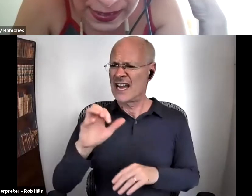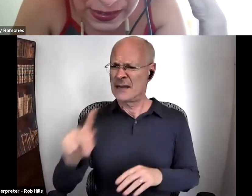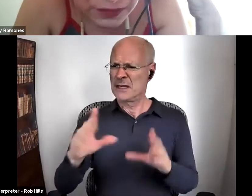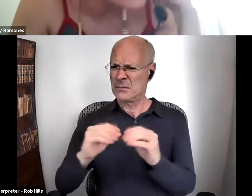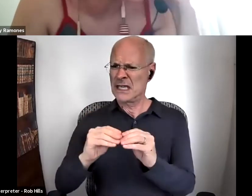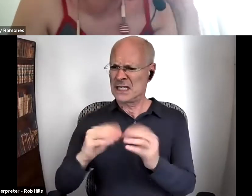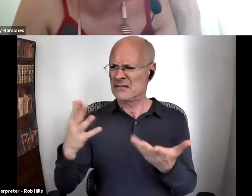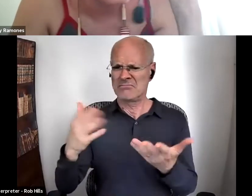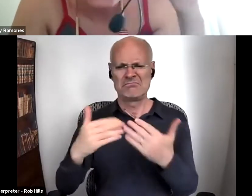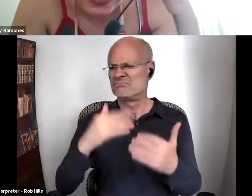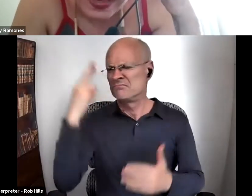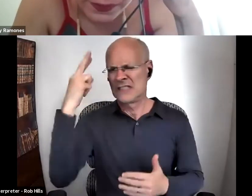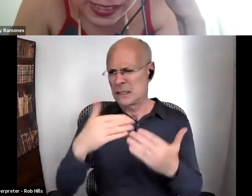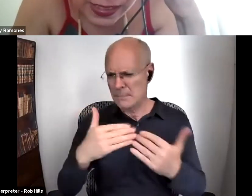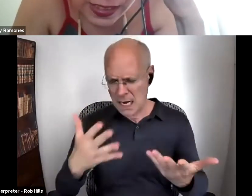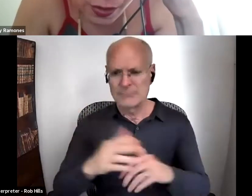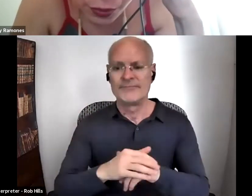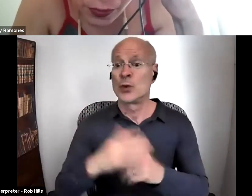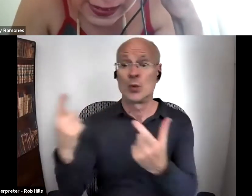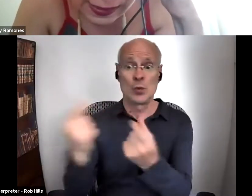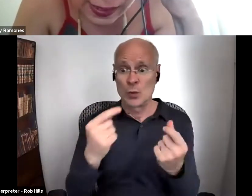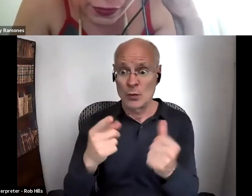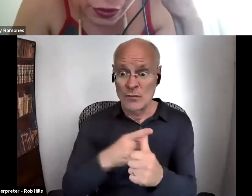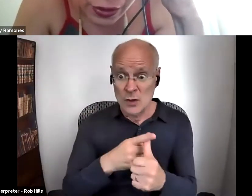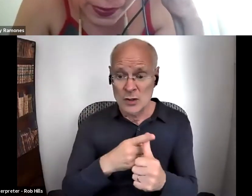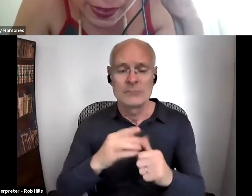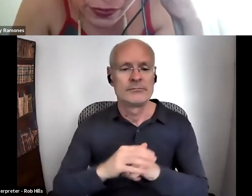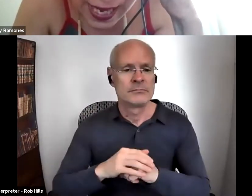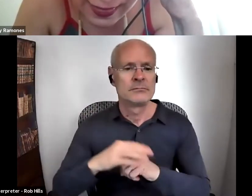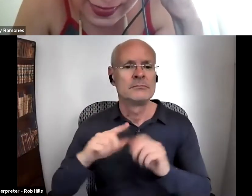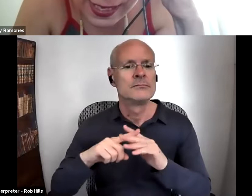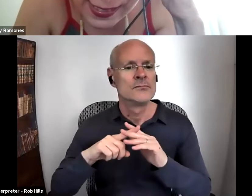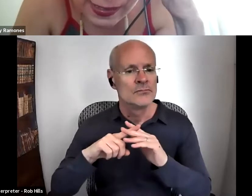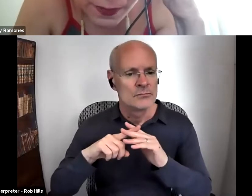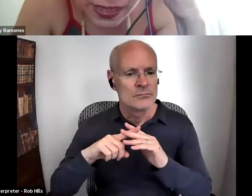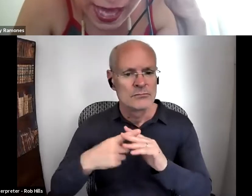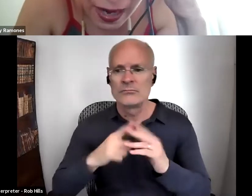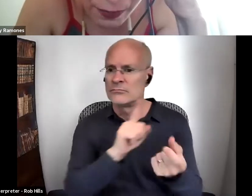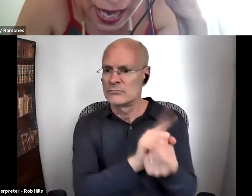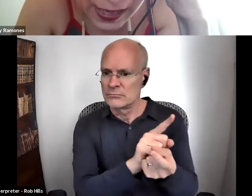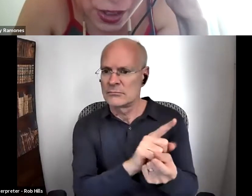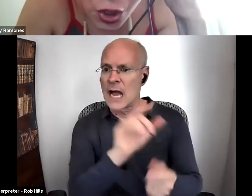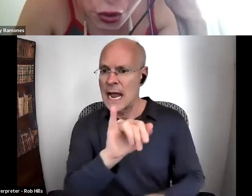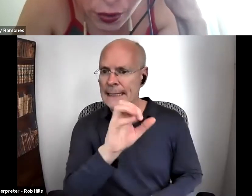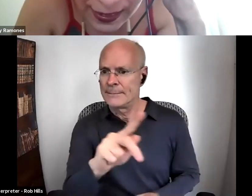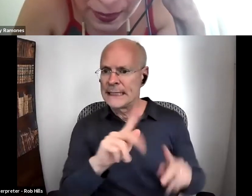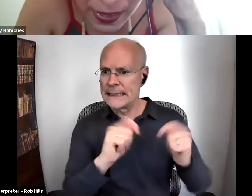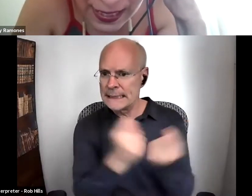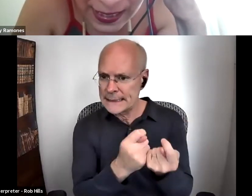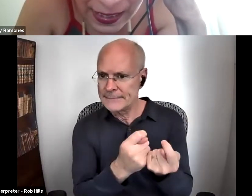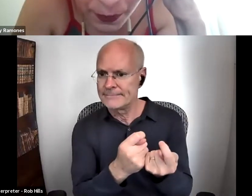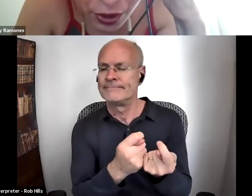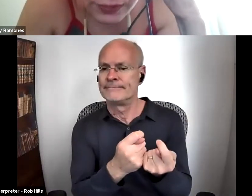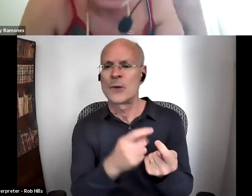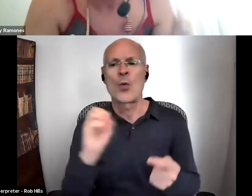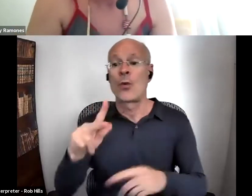meeting for whatever reason, the first thing you do want to do is I would start with speaking with the IEP team. You can speak with the IEP team. You can speak with the principal